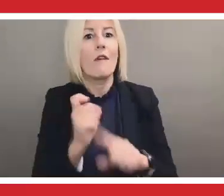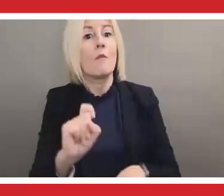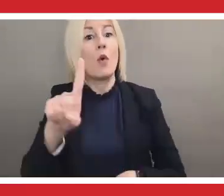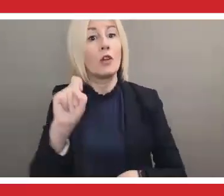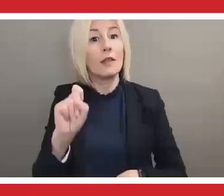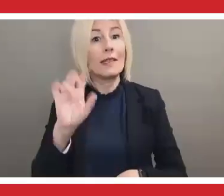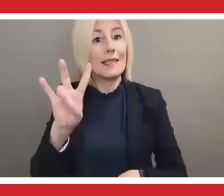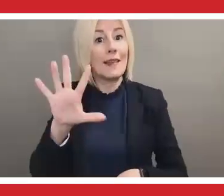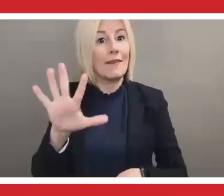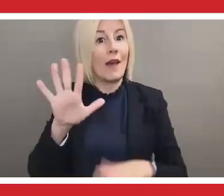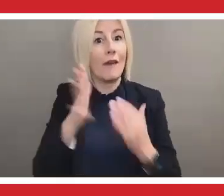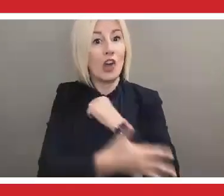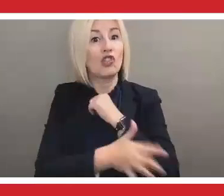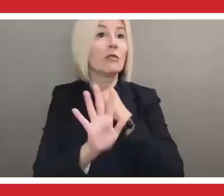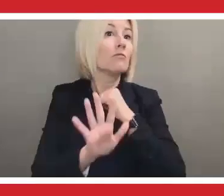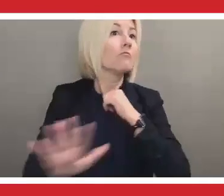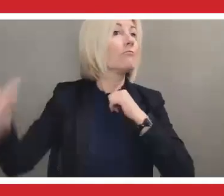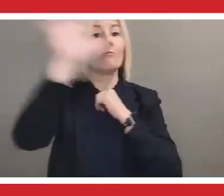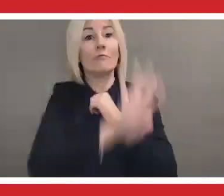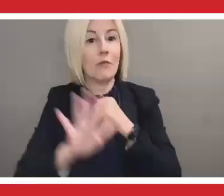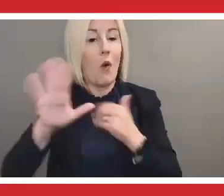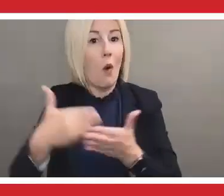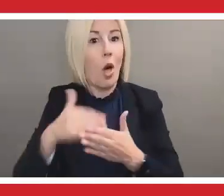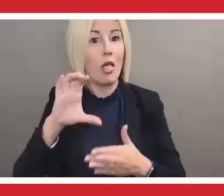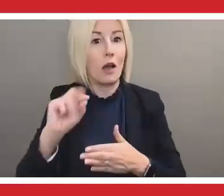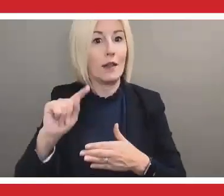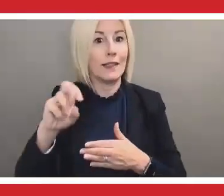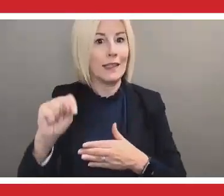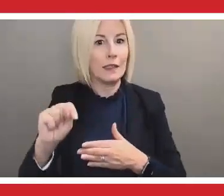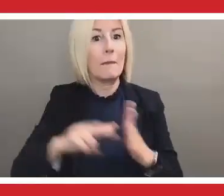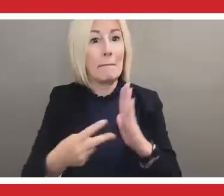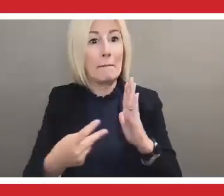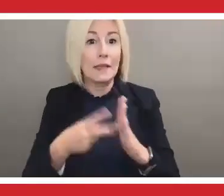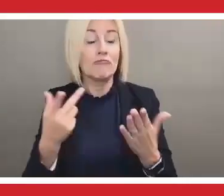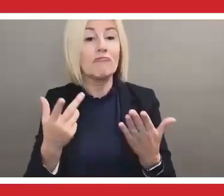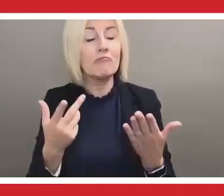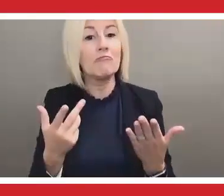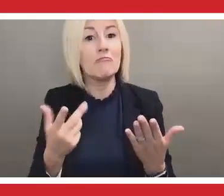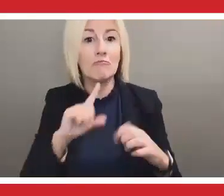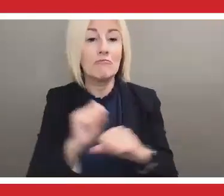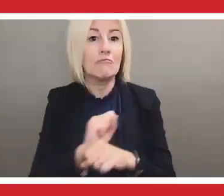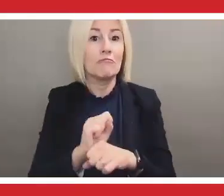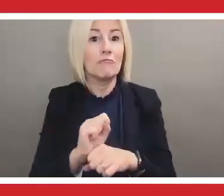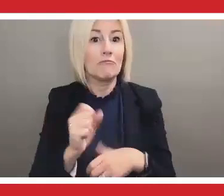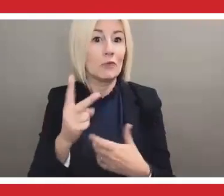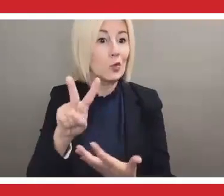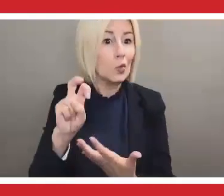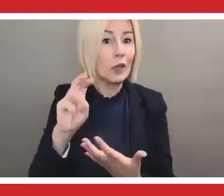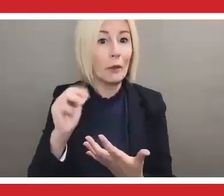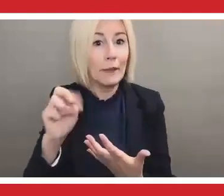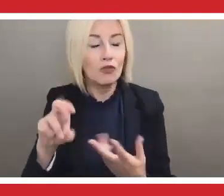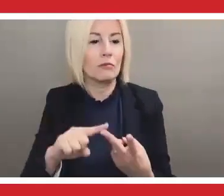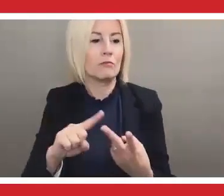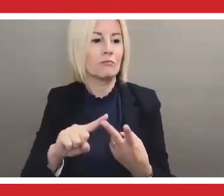175 countries in all continents. So we were joined by nearly 200 ministers,